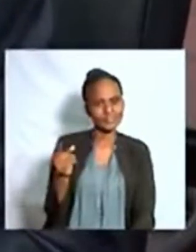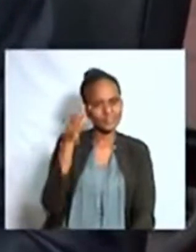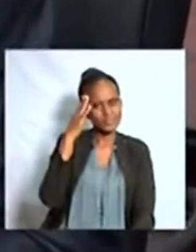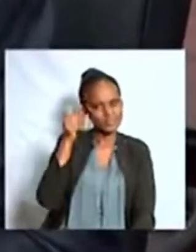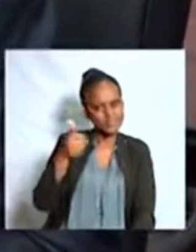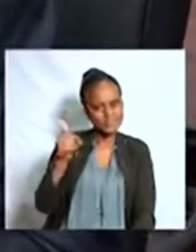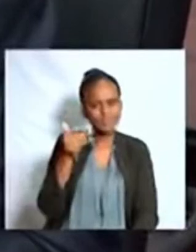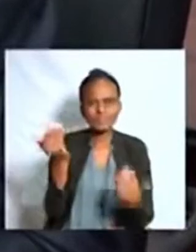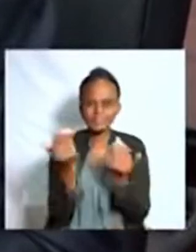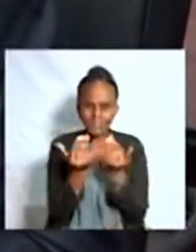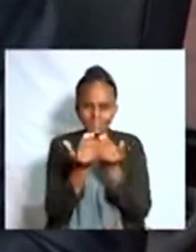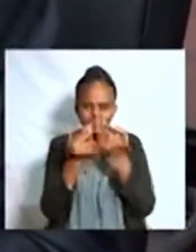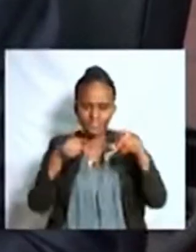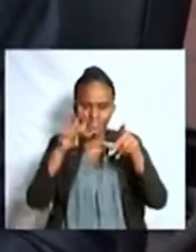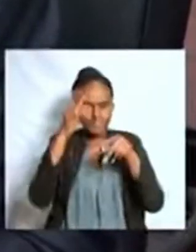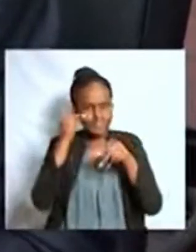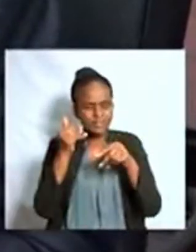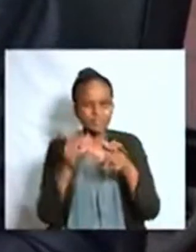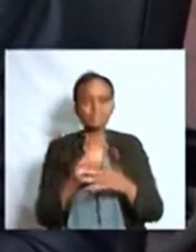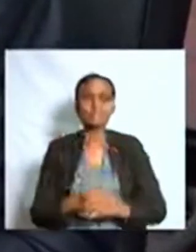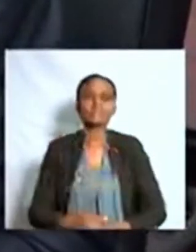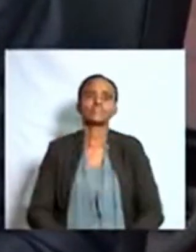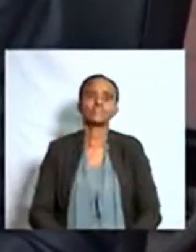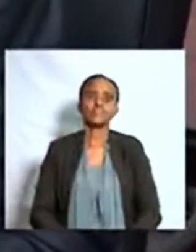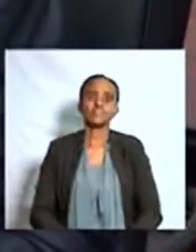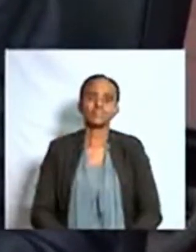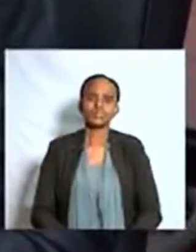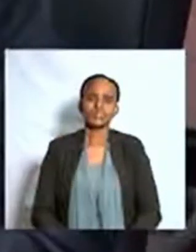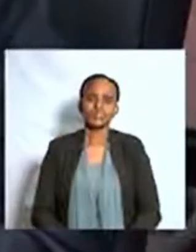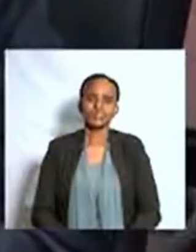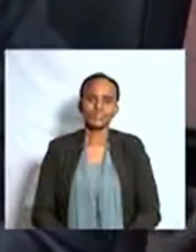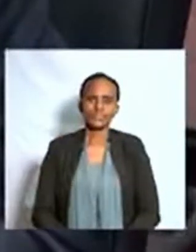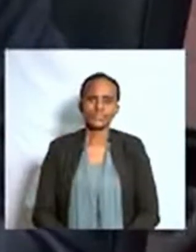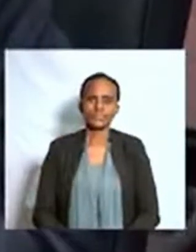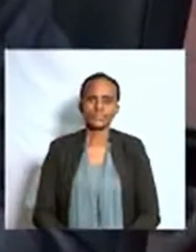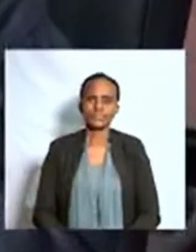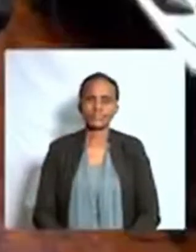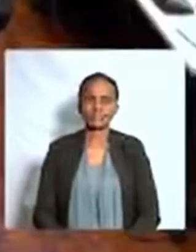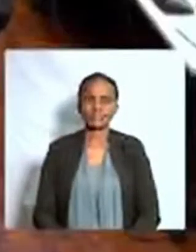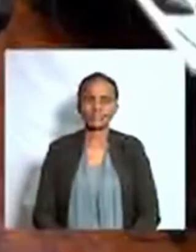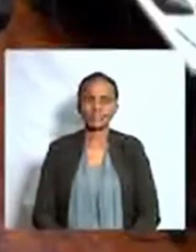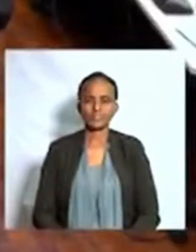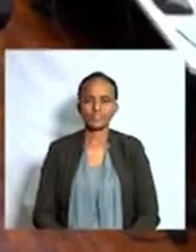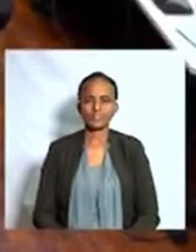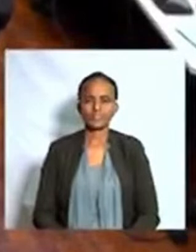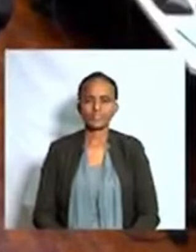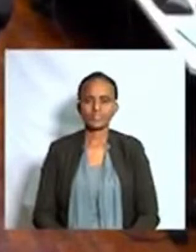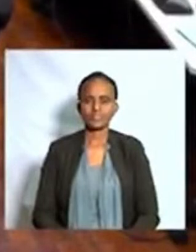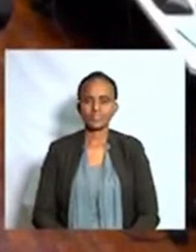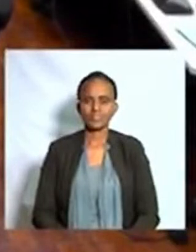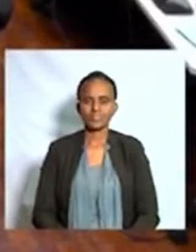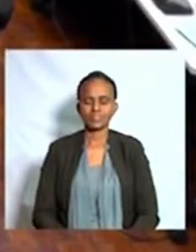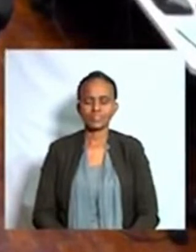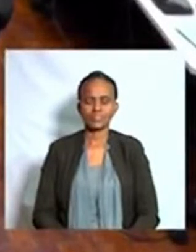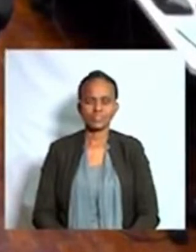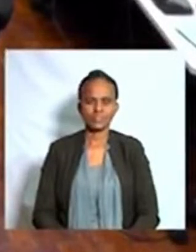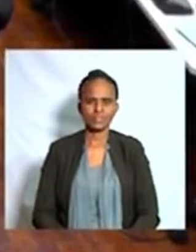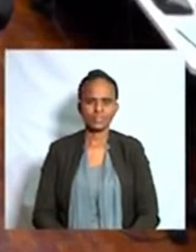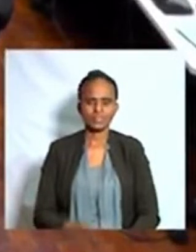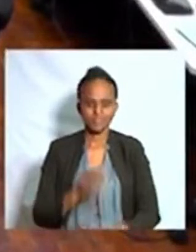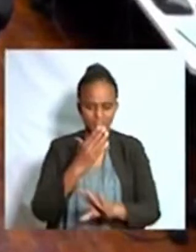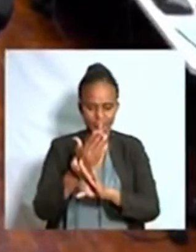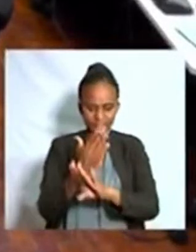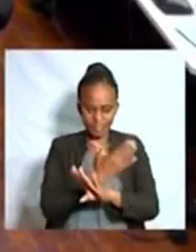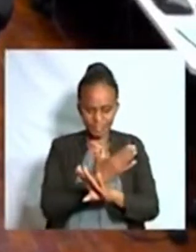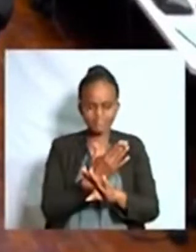couldn't seek permission. Thank you. Thank you. Before you respond, let me allow, just maybe